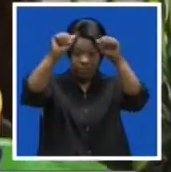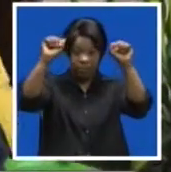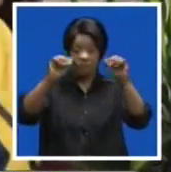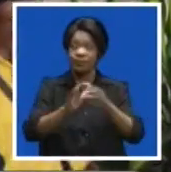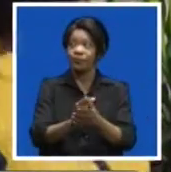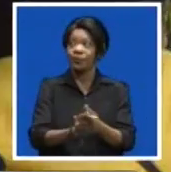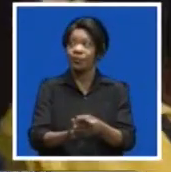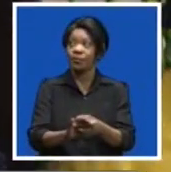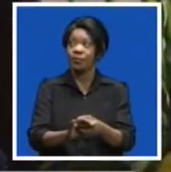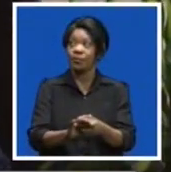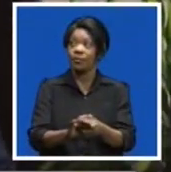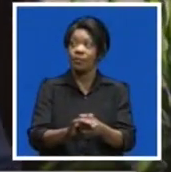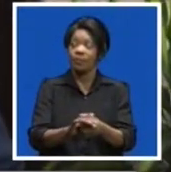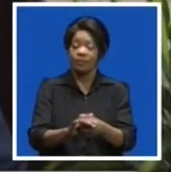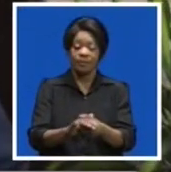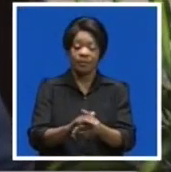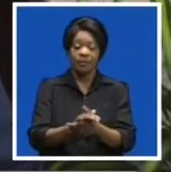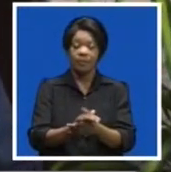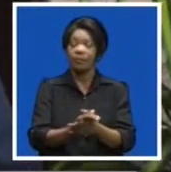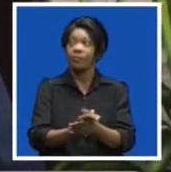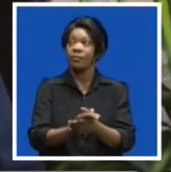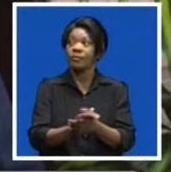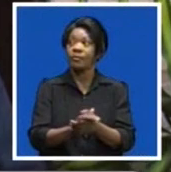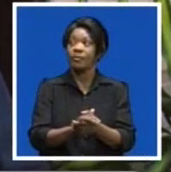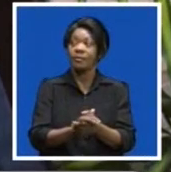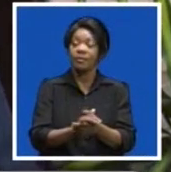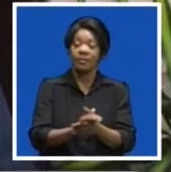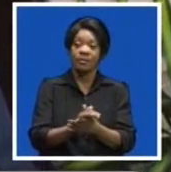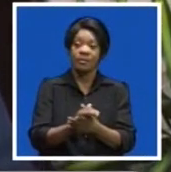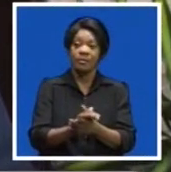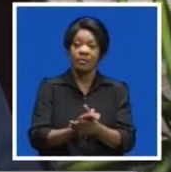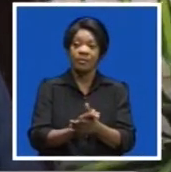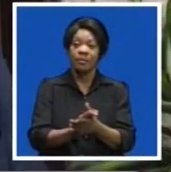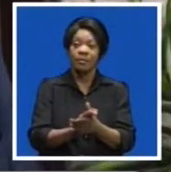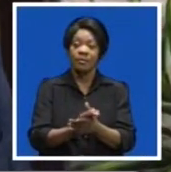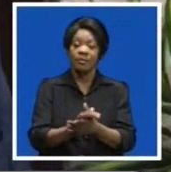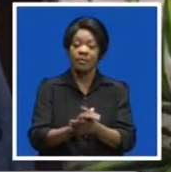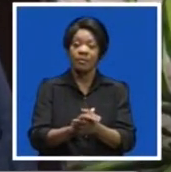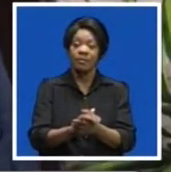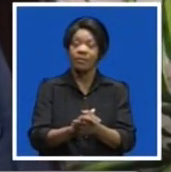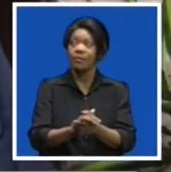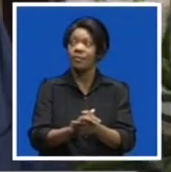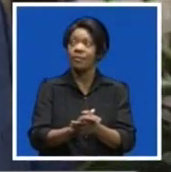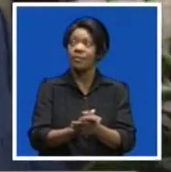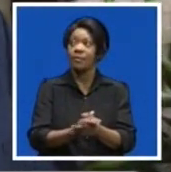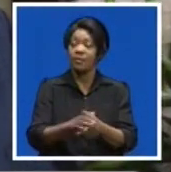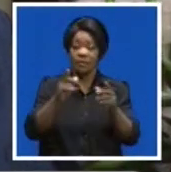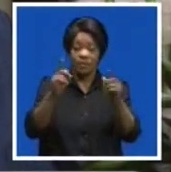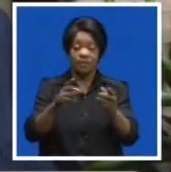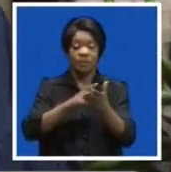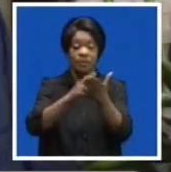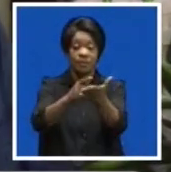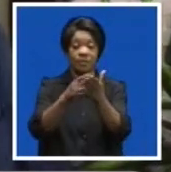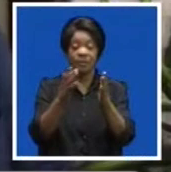are very grateful as a choir. Firstly, that this donation has come at a time when we didn't expect